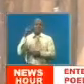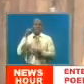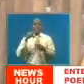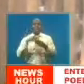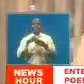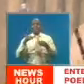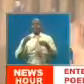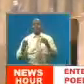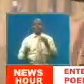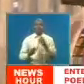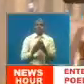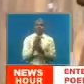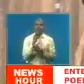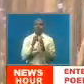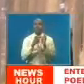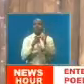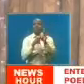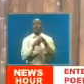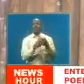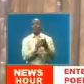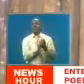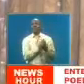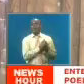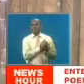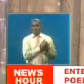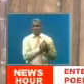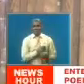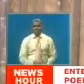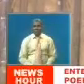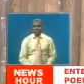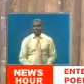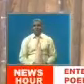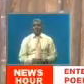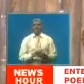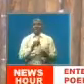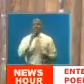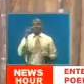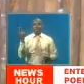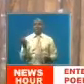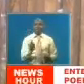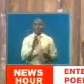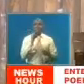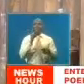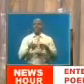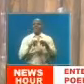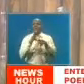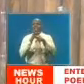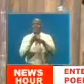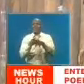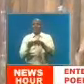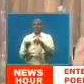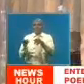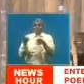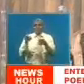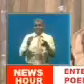your children, to undying love and support. This poem does not contain and cannot contain the death of